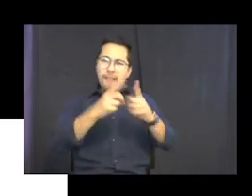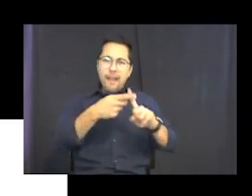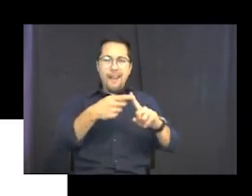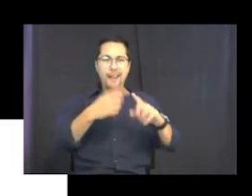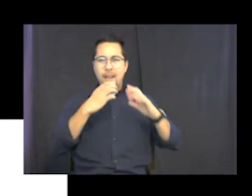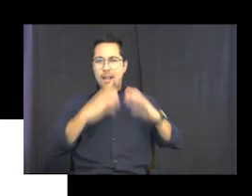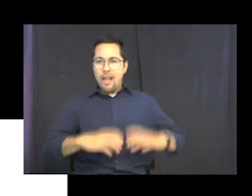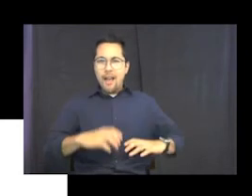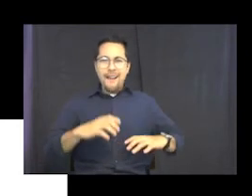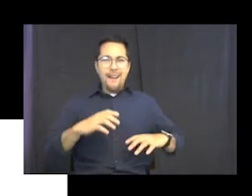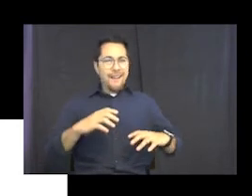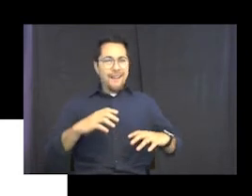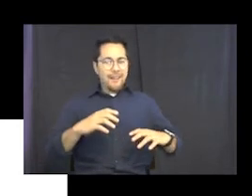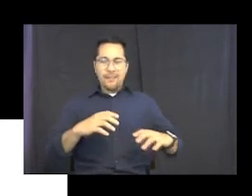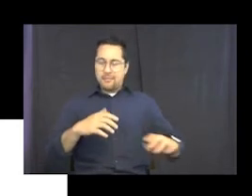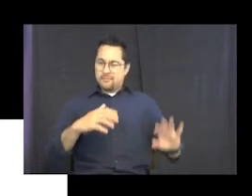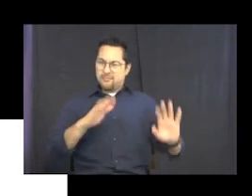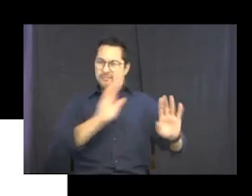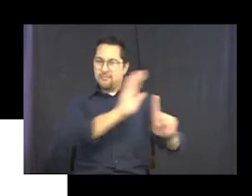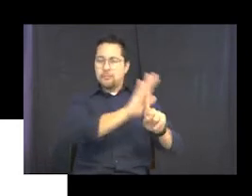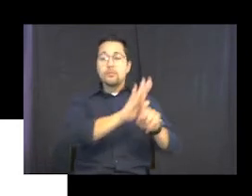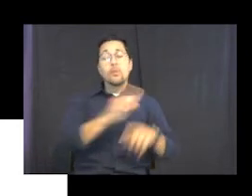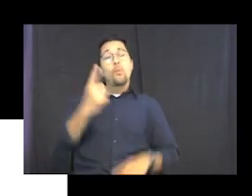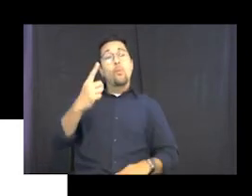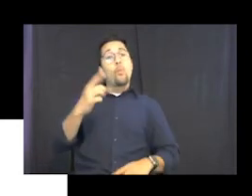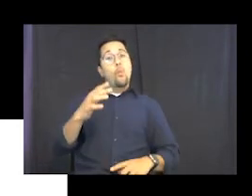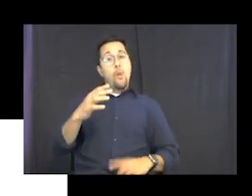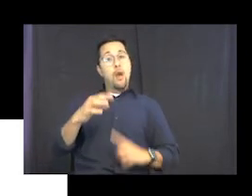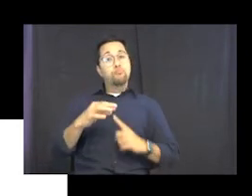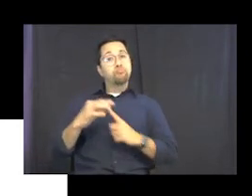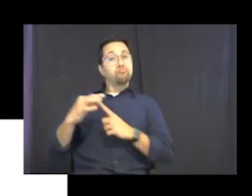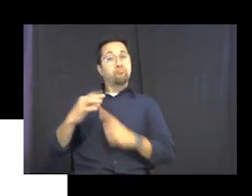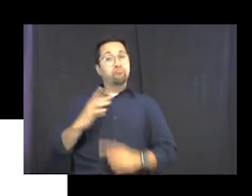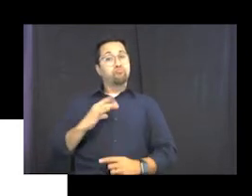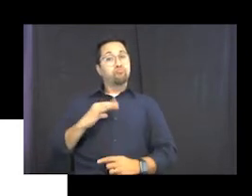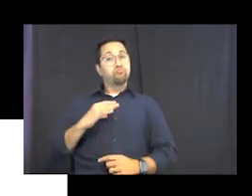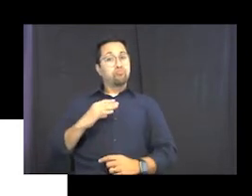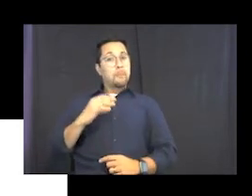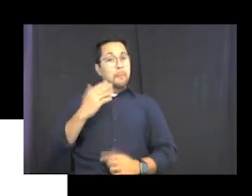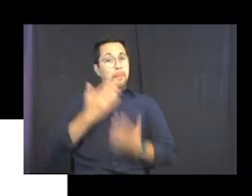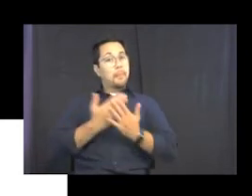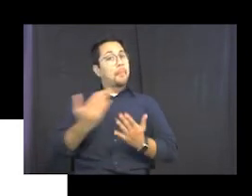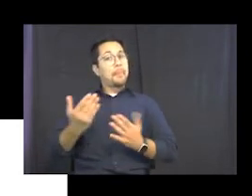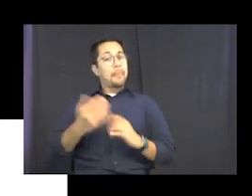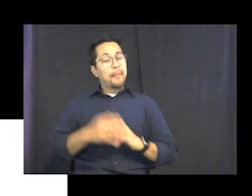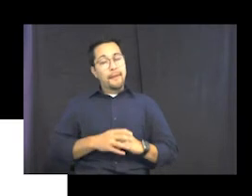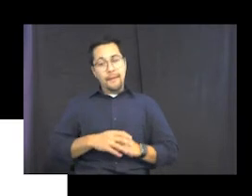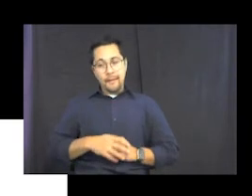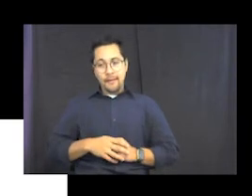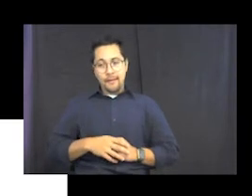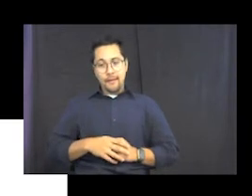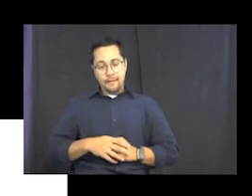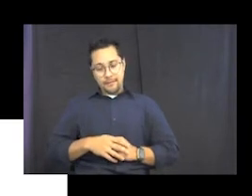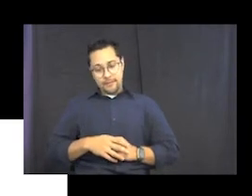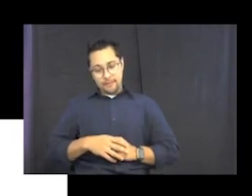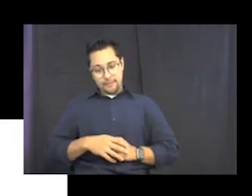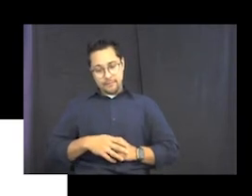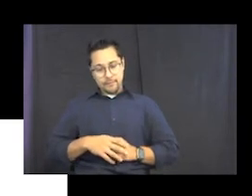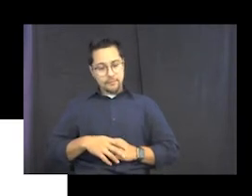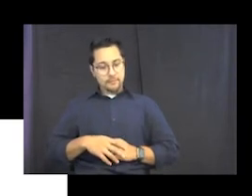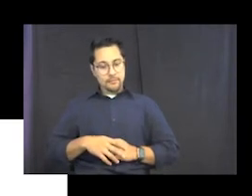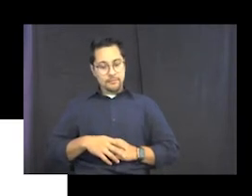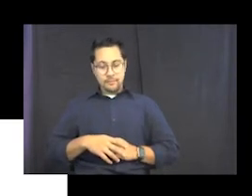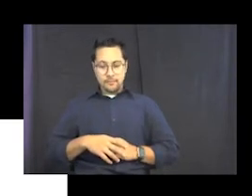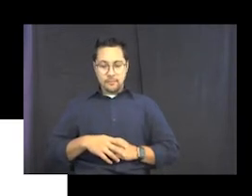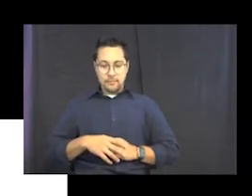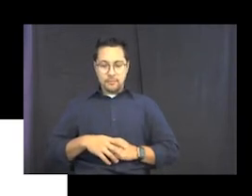One of the unique things with the whole thing about also being a